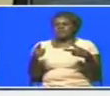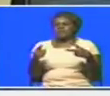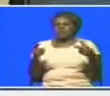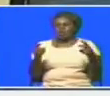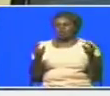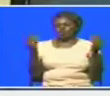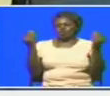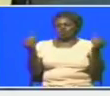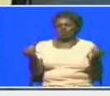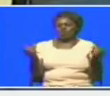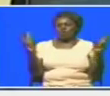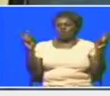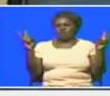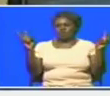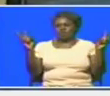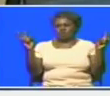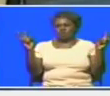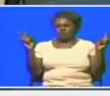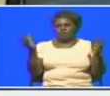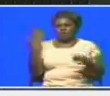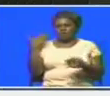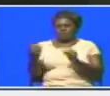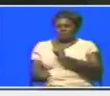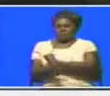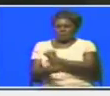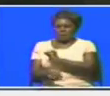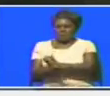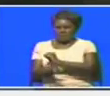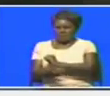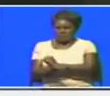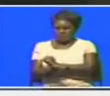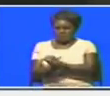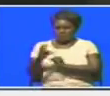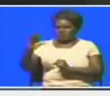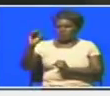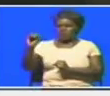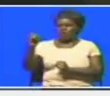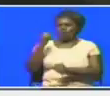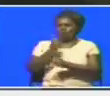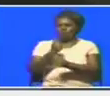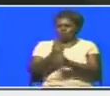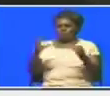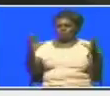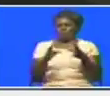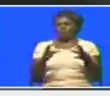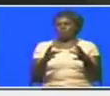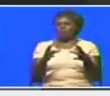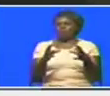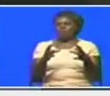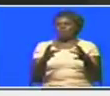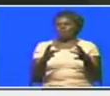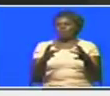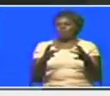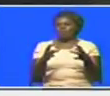issues resolved. We find the description that was given to the entry to the clinical officers job group entry is